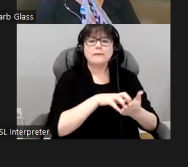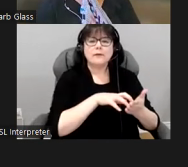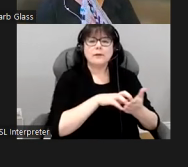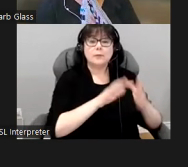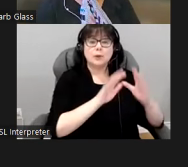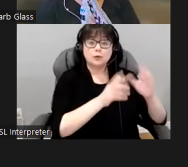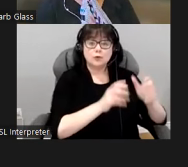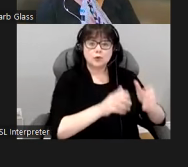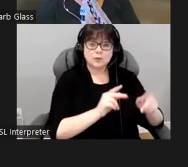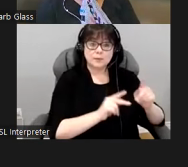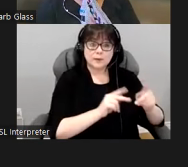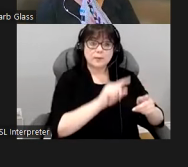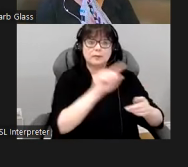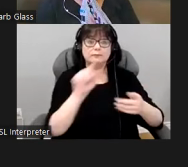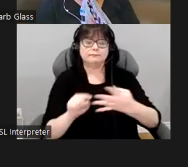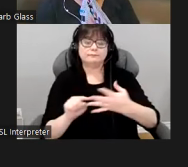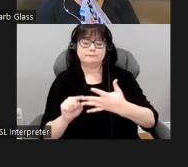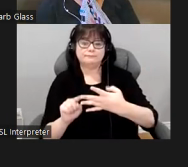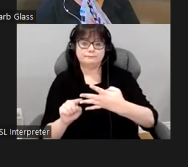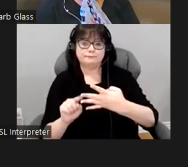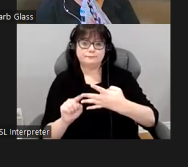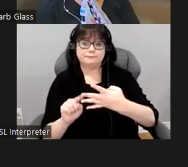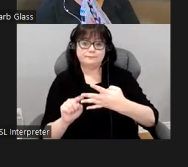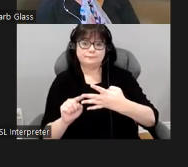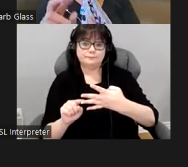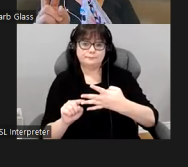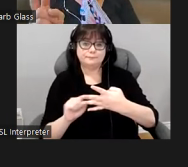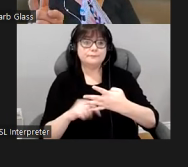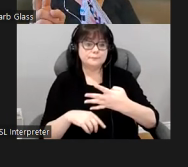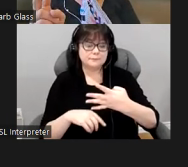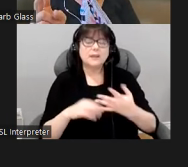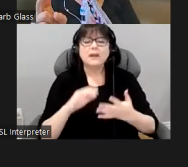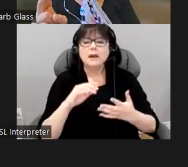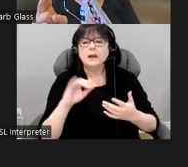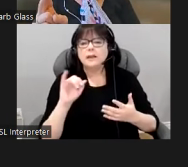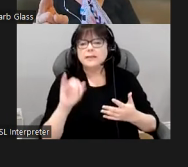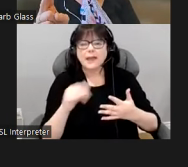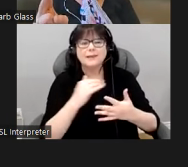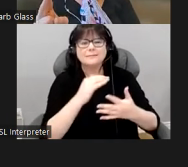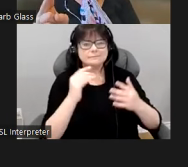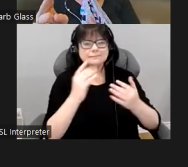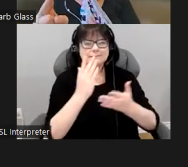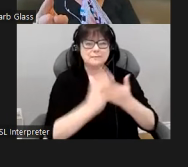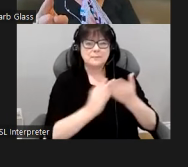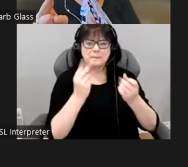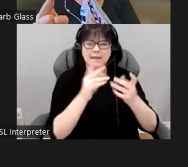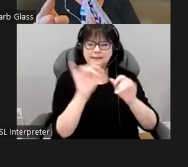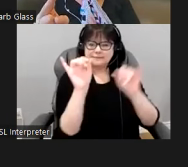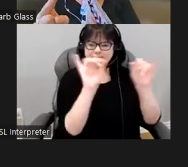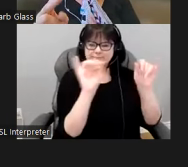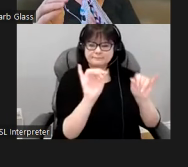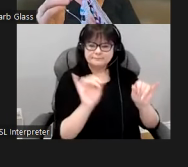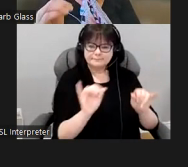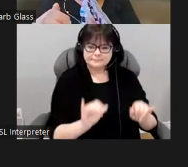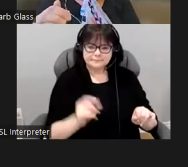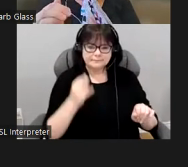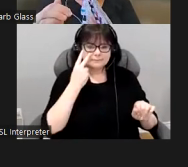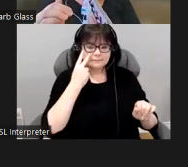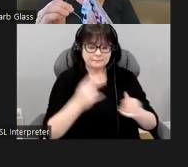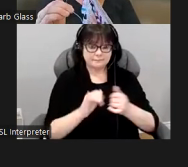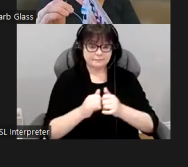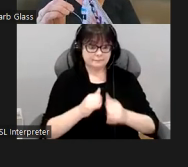here we have a theme of supporting underrepresented groups. So those are some some of the ways that our